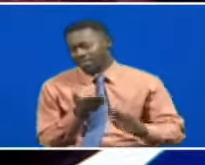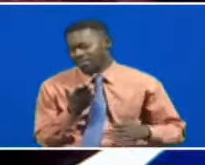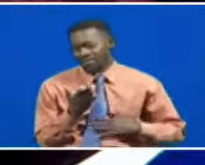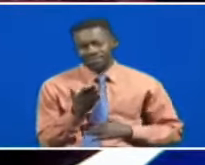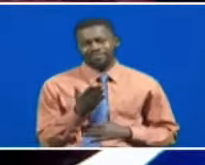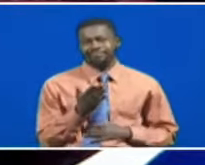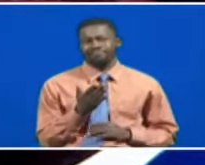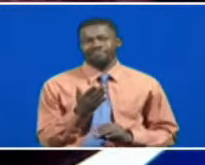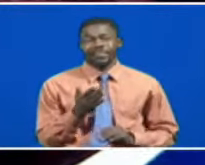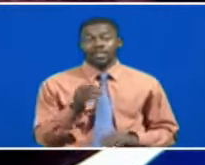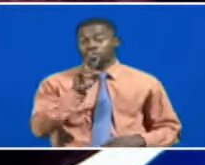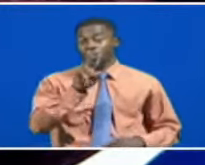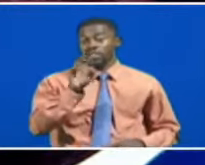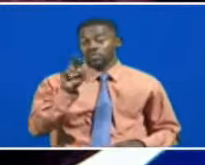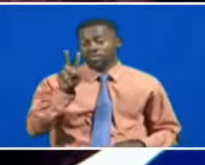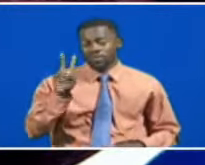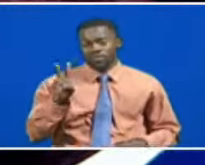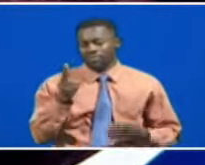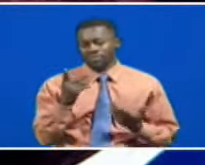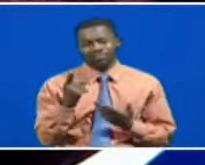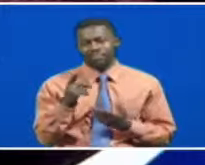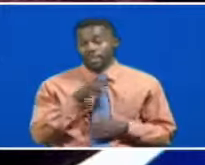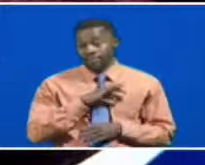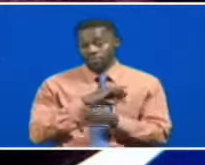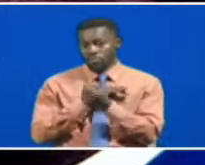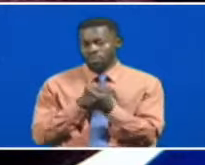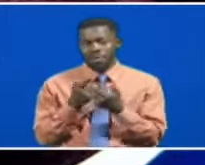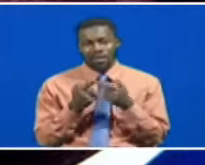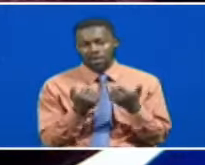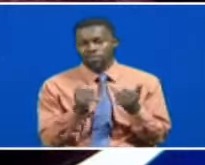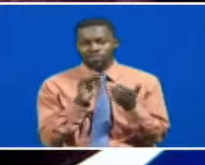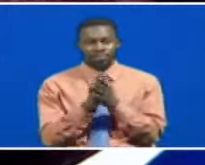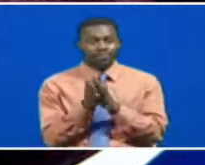12%, 2022. Now, as the country commemorated